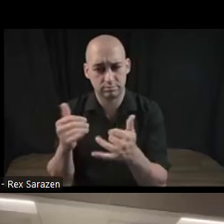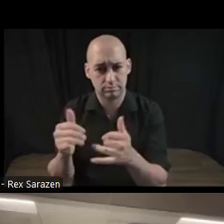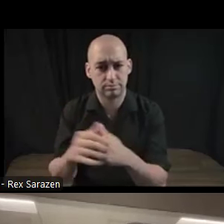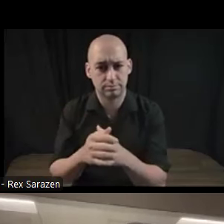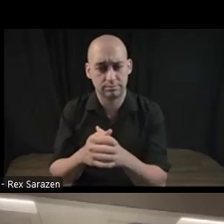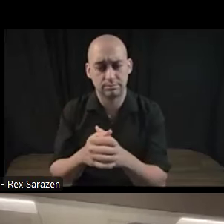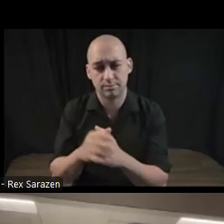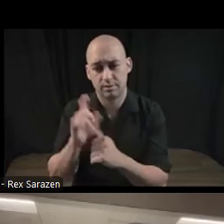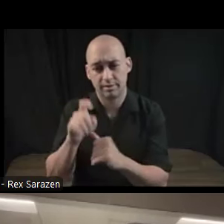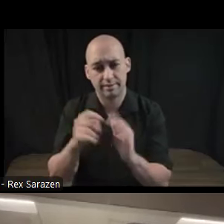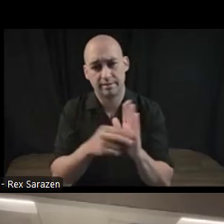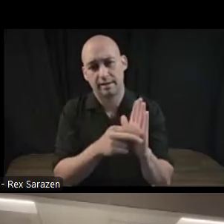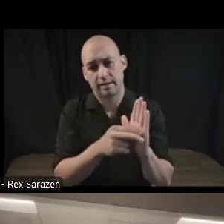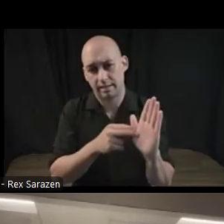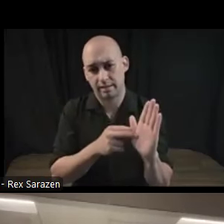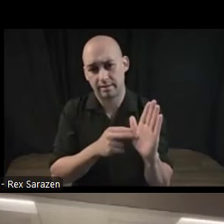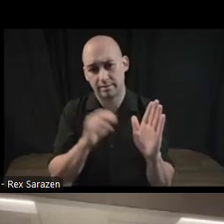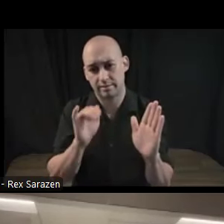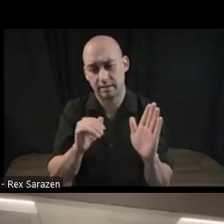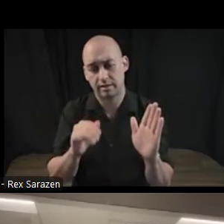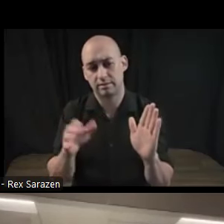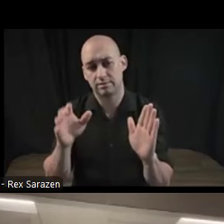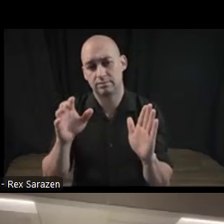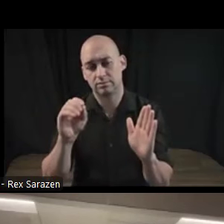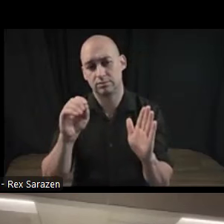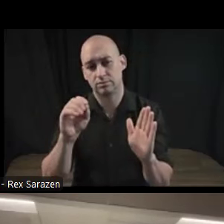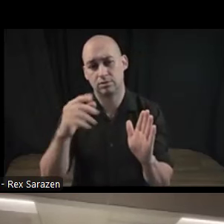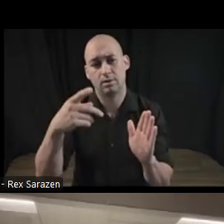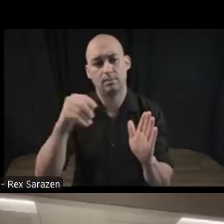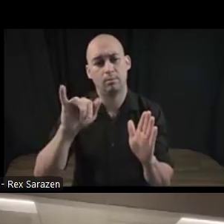to highlight the Pointer study and make it